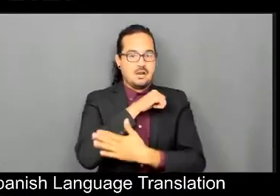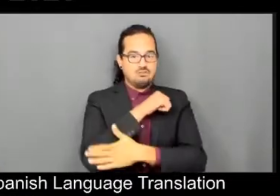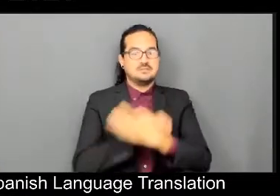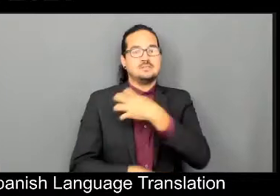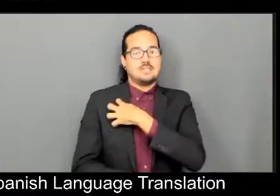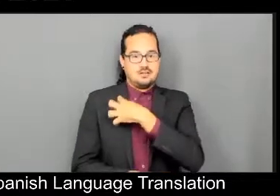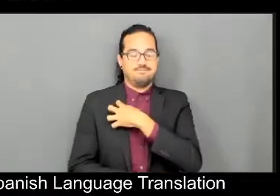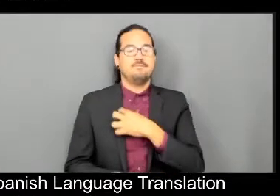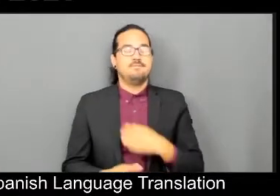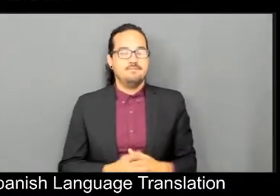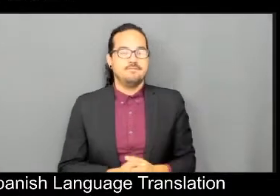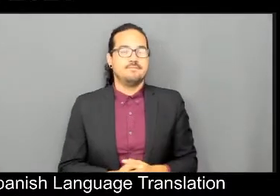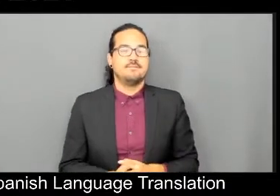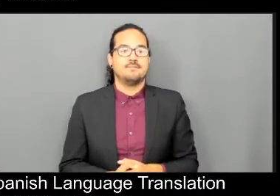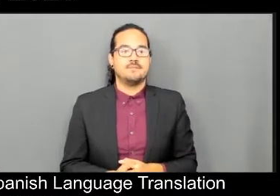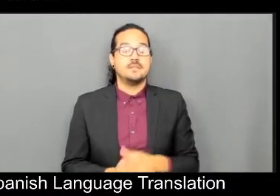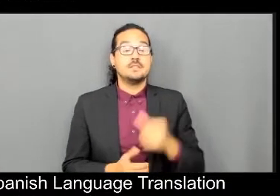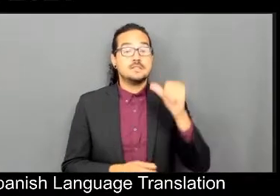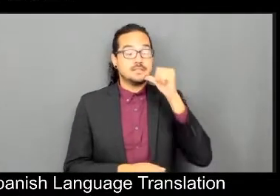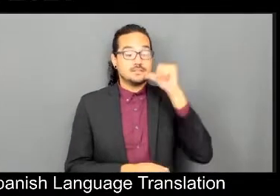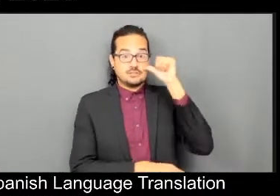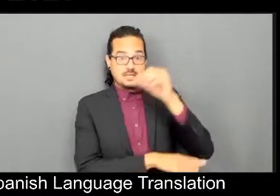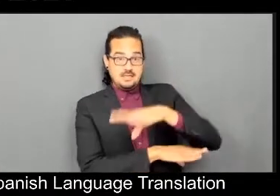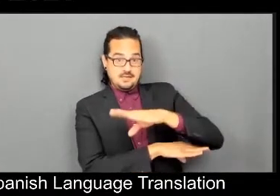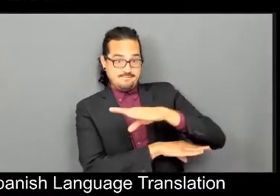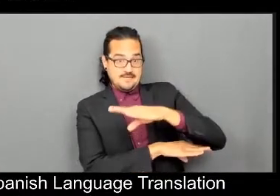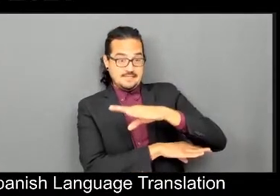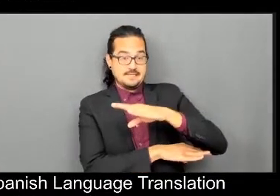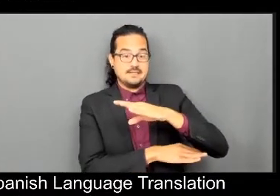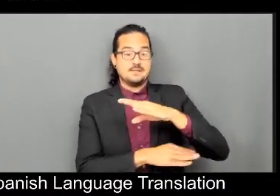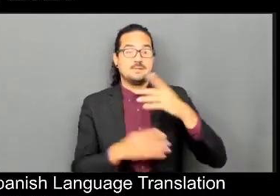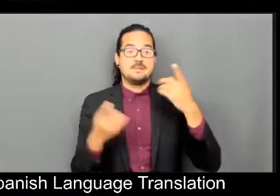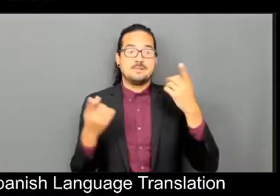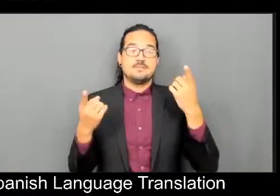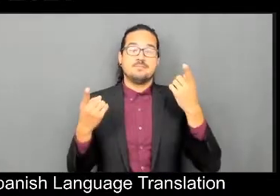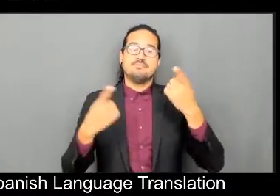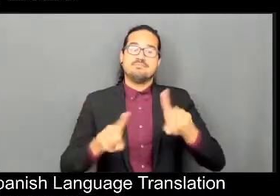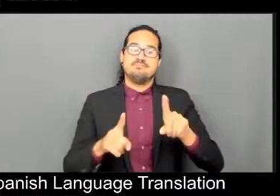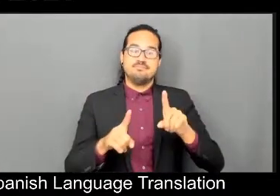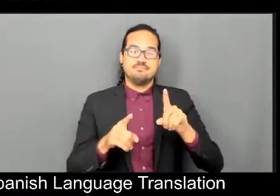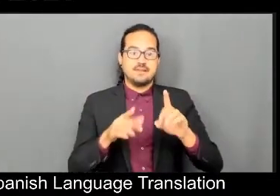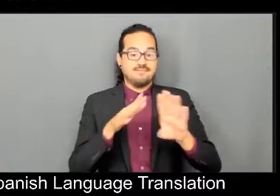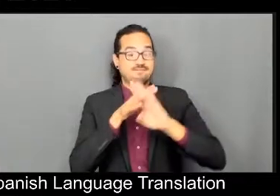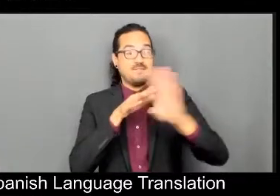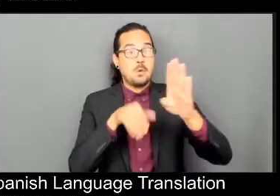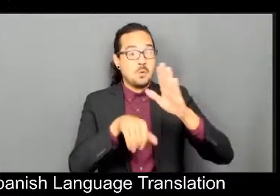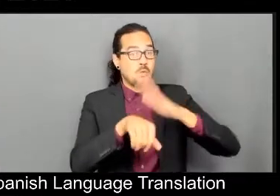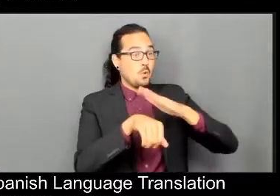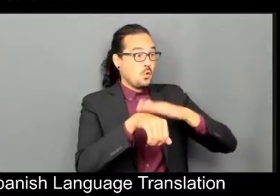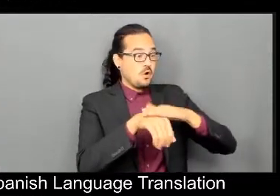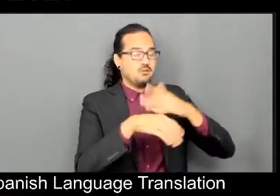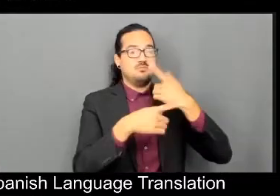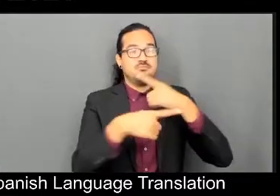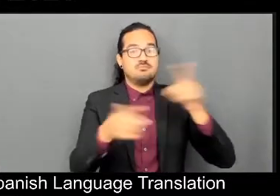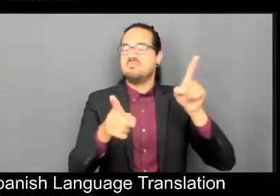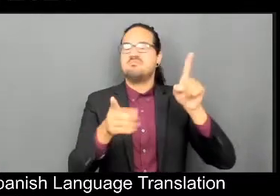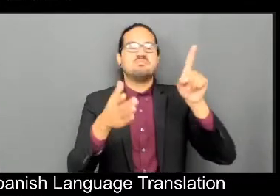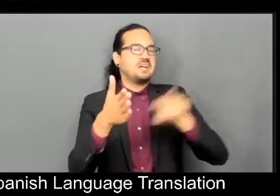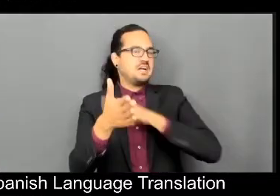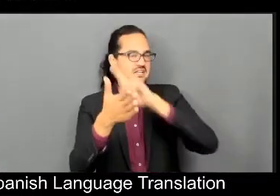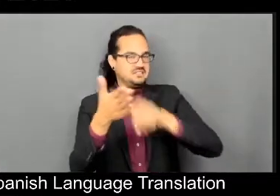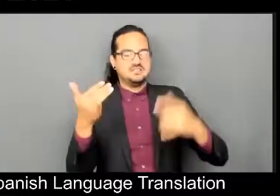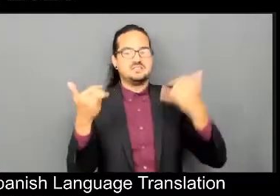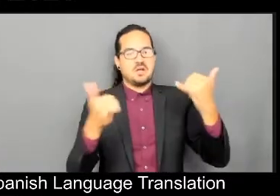released quite a number of the evacuation warnings that were in effect. The evacuation warnings that were